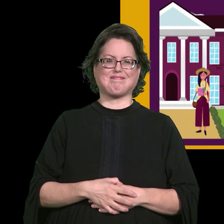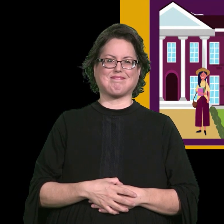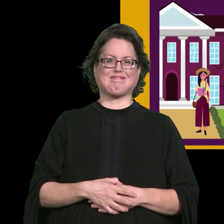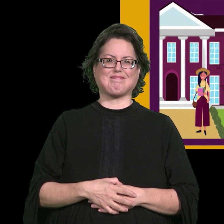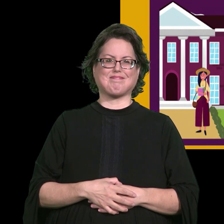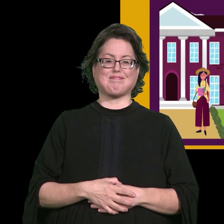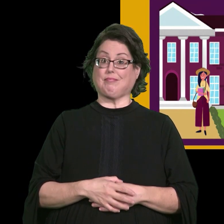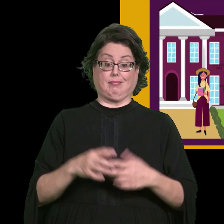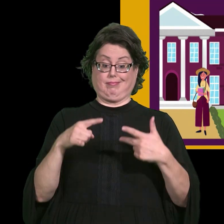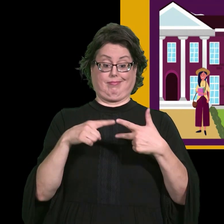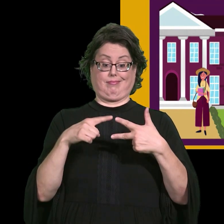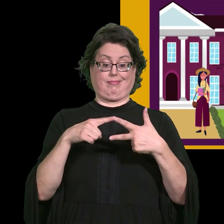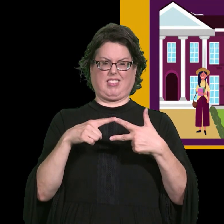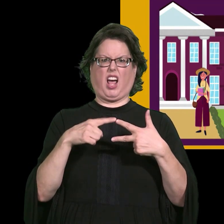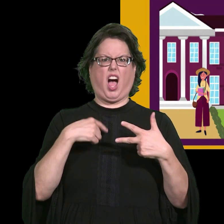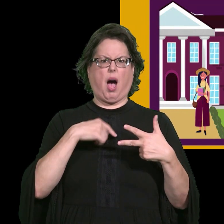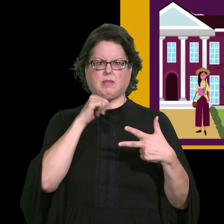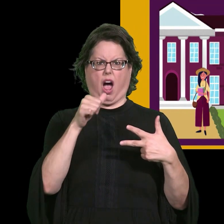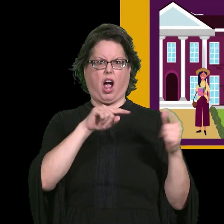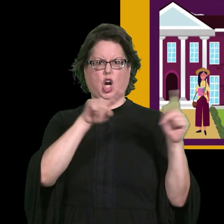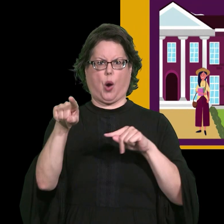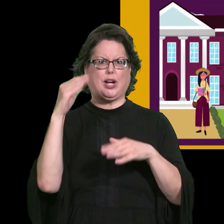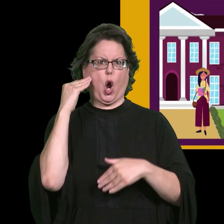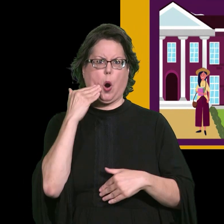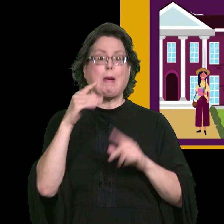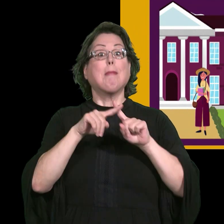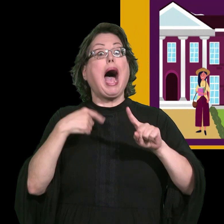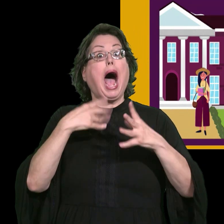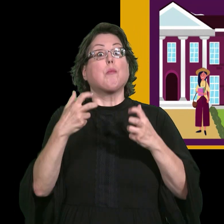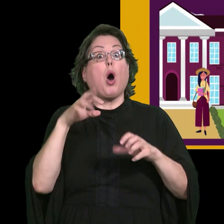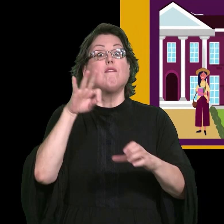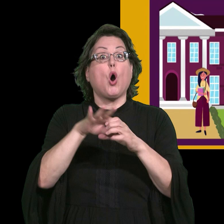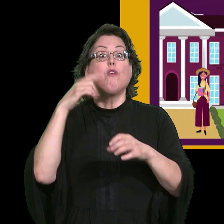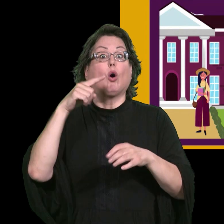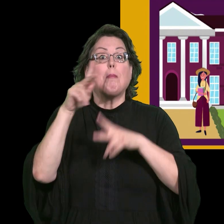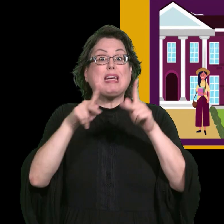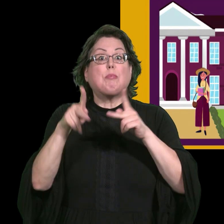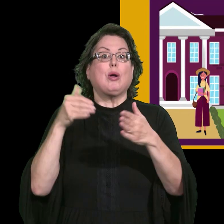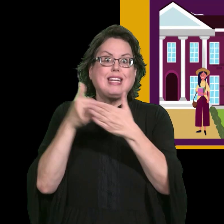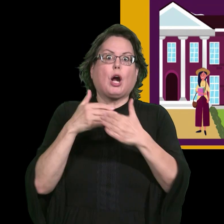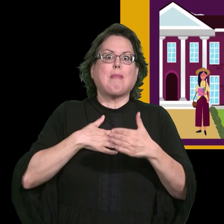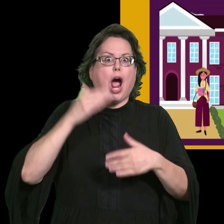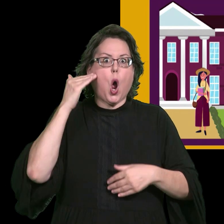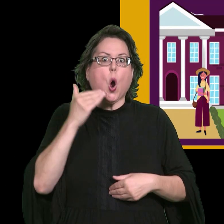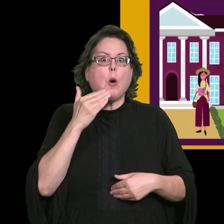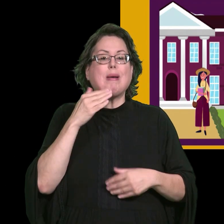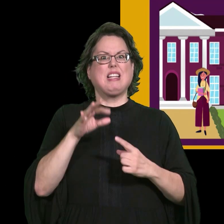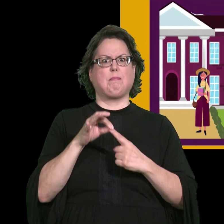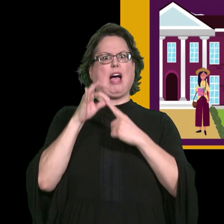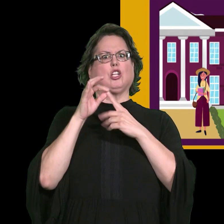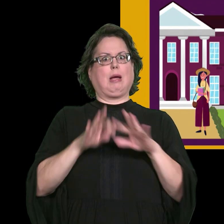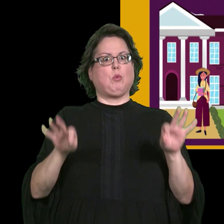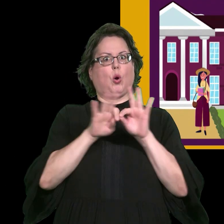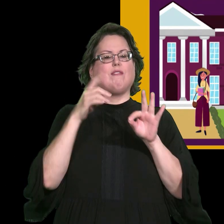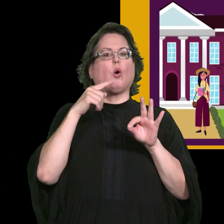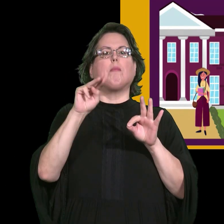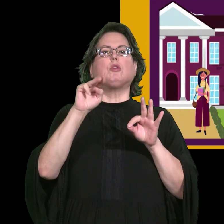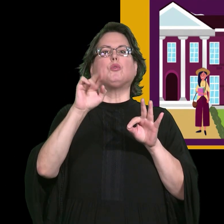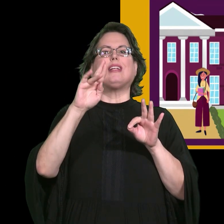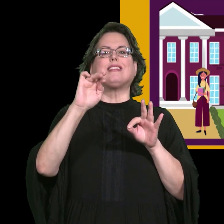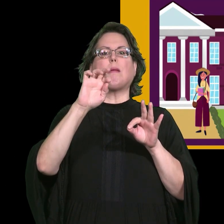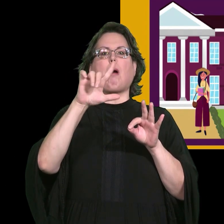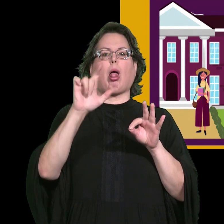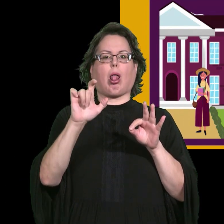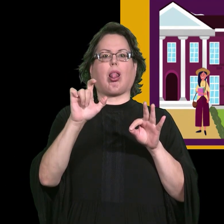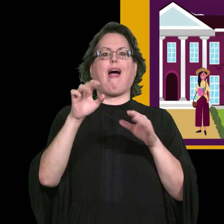Not going home, but I want to vote for candidates from my home district, especially important for municipal elections. Use your